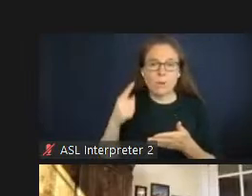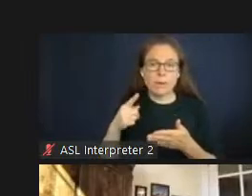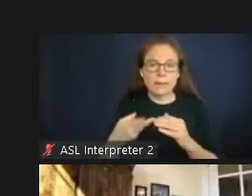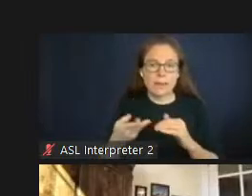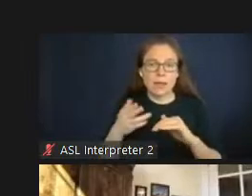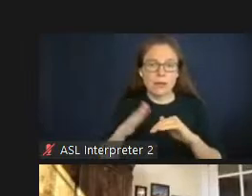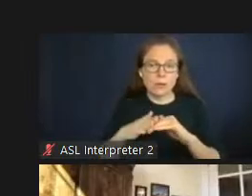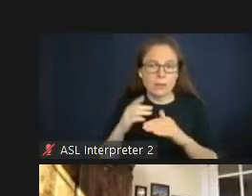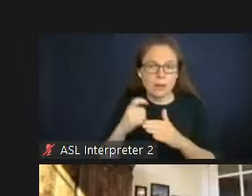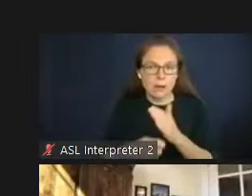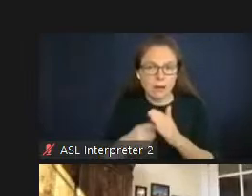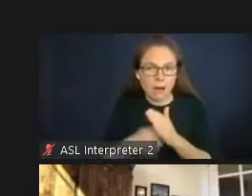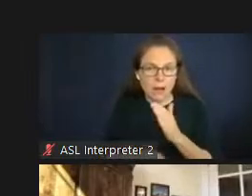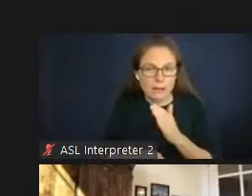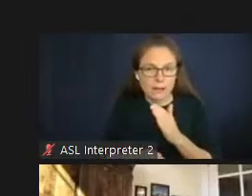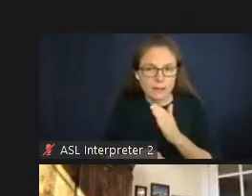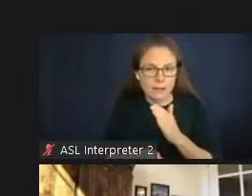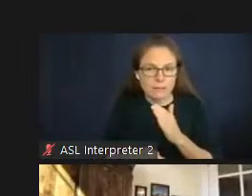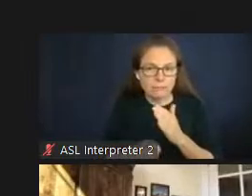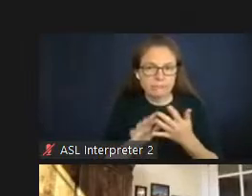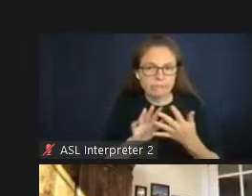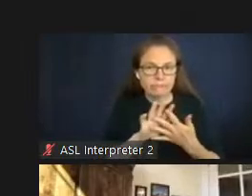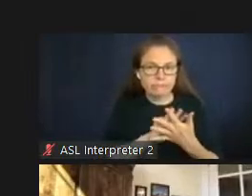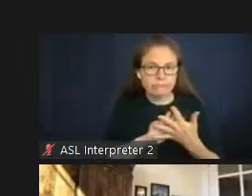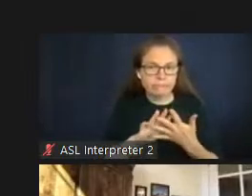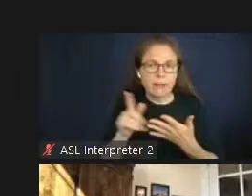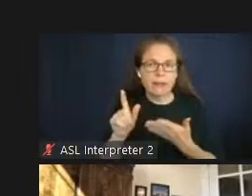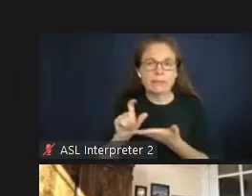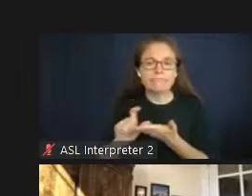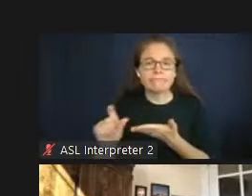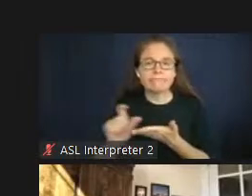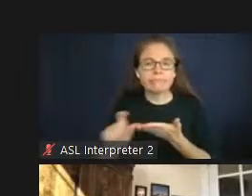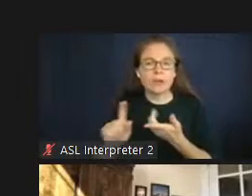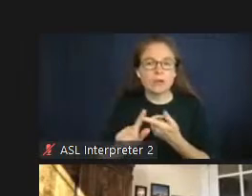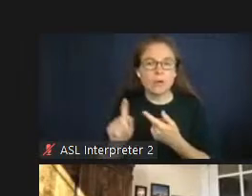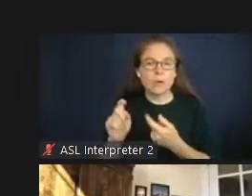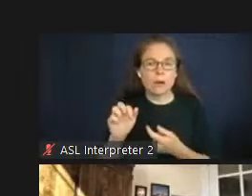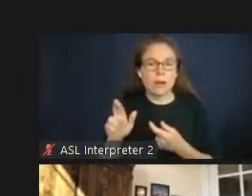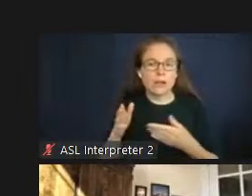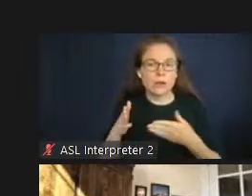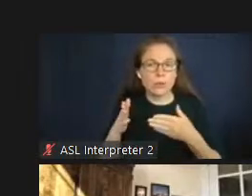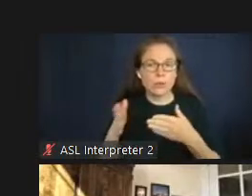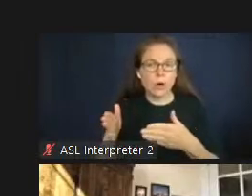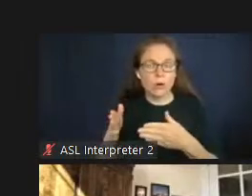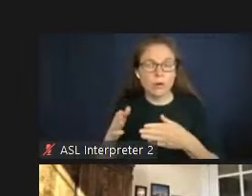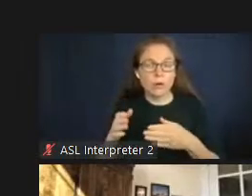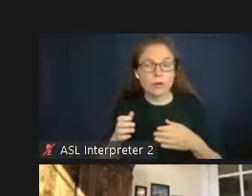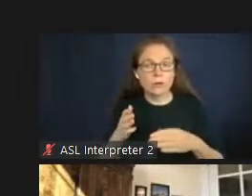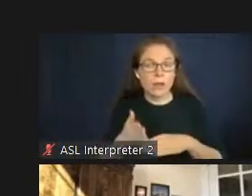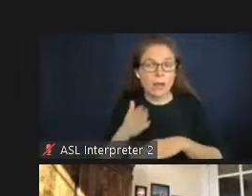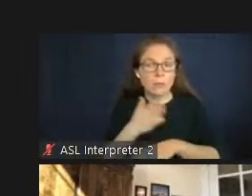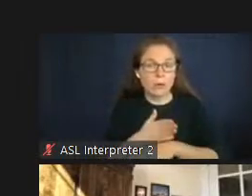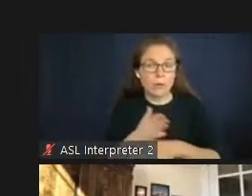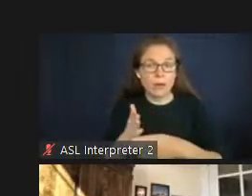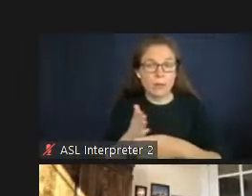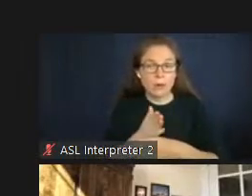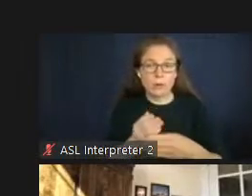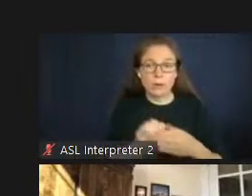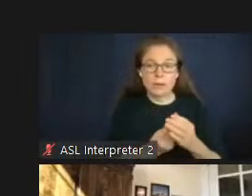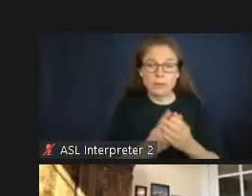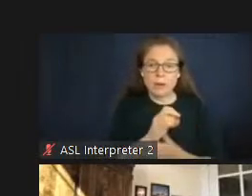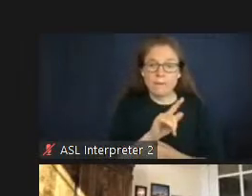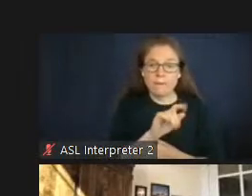5.6 million is allocated for design and construction of the Kaiser Road complete street improvement between Springville and Brooker